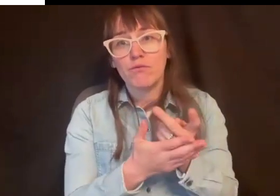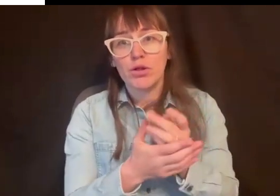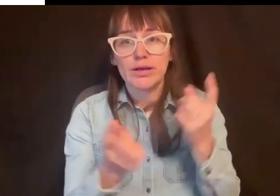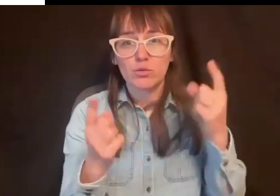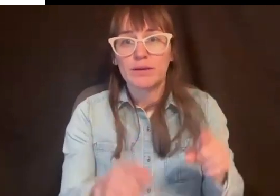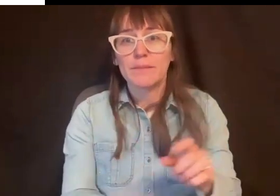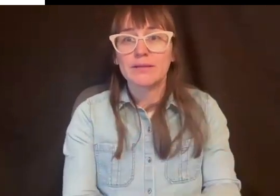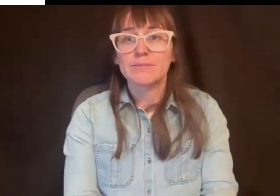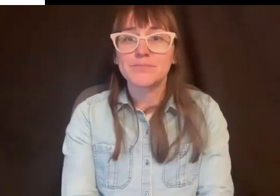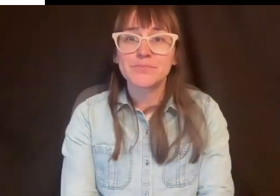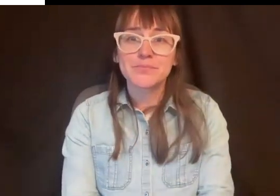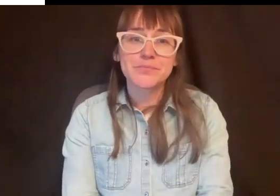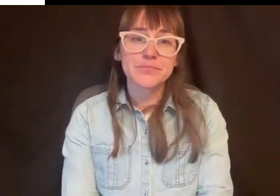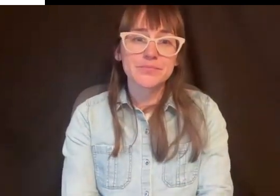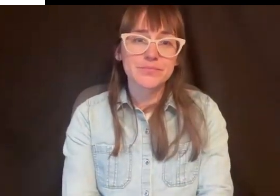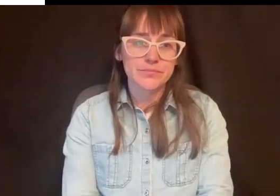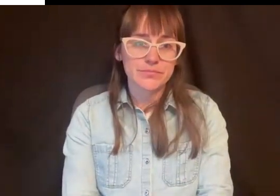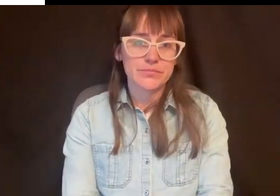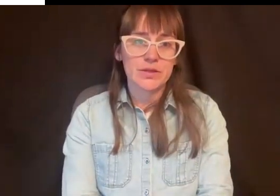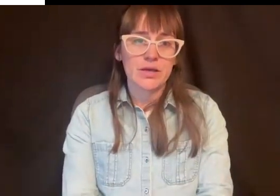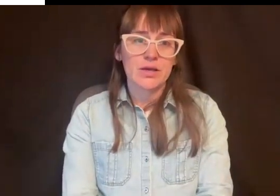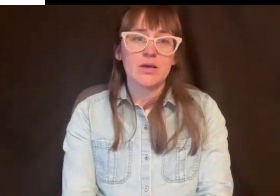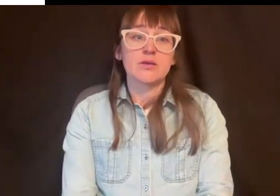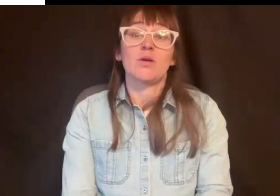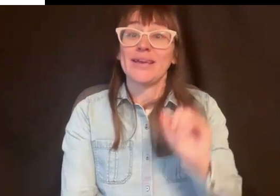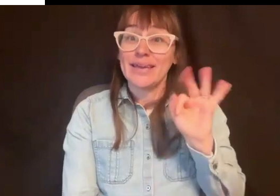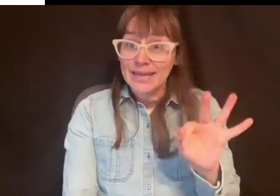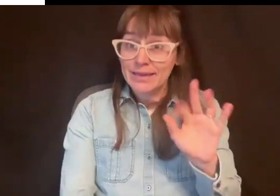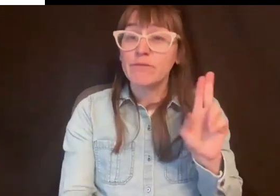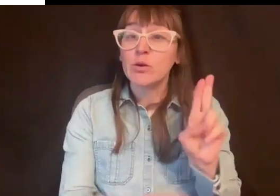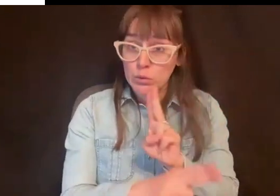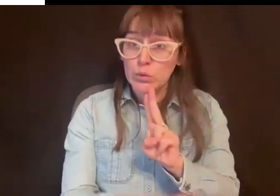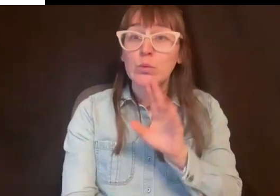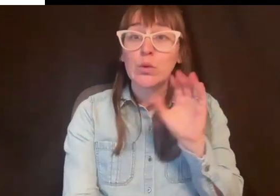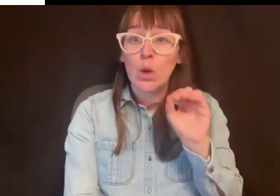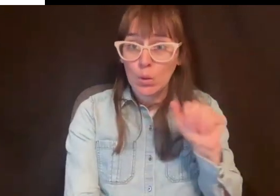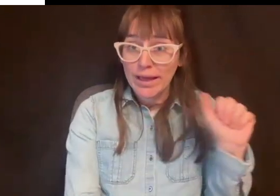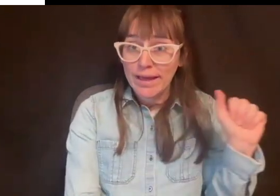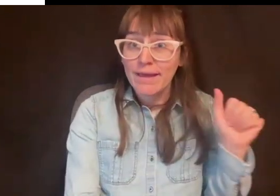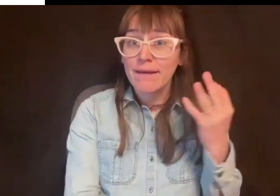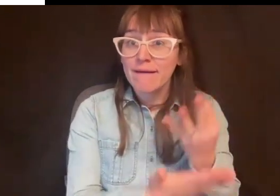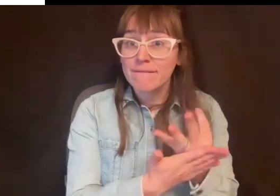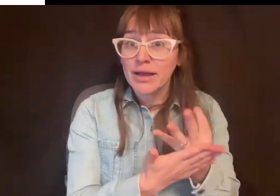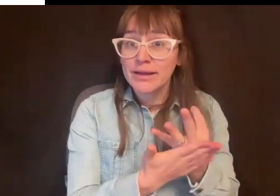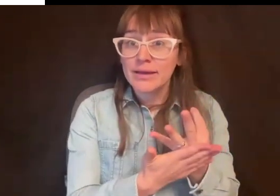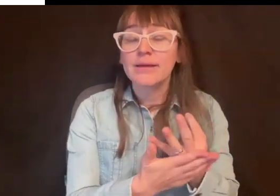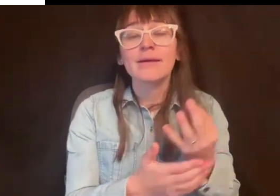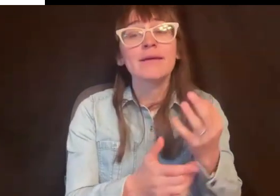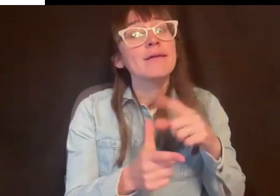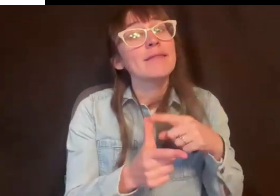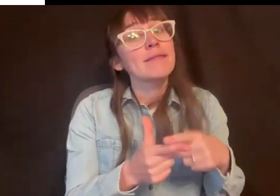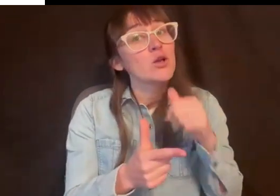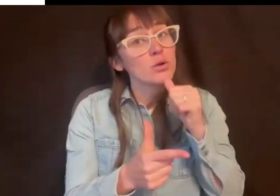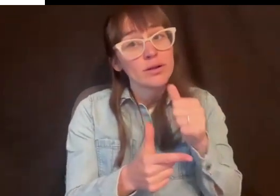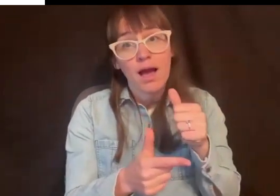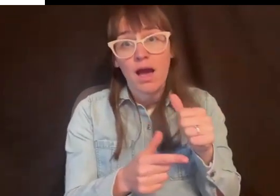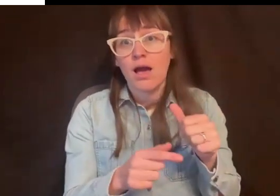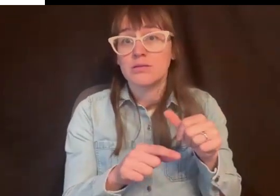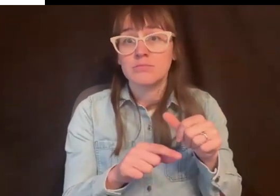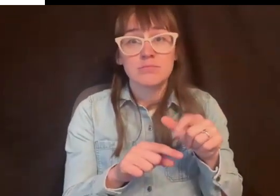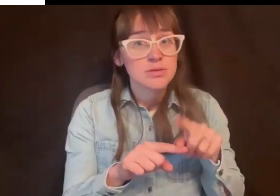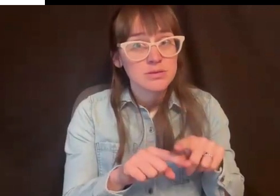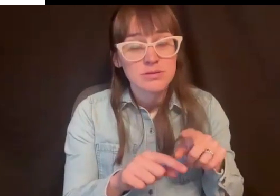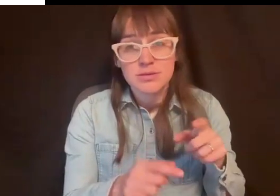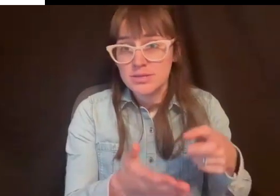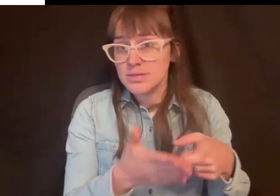Let's look at if Old Americans Act funding is used. An agreement is not subject to prior approval under Section 212